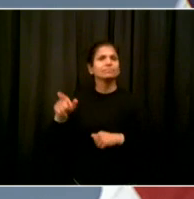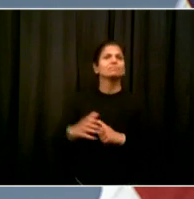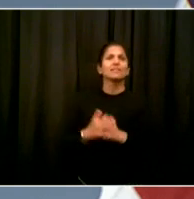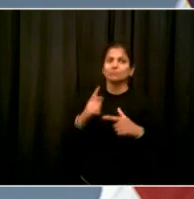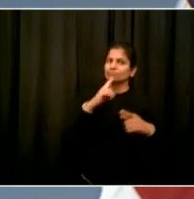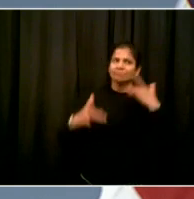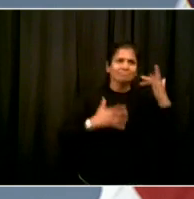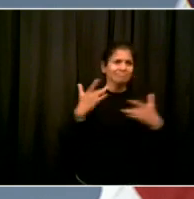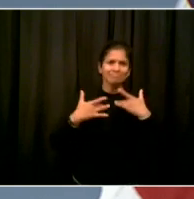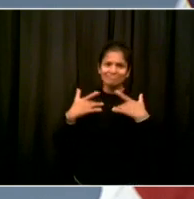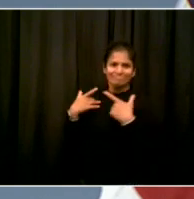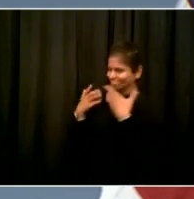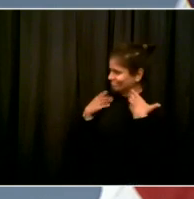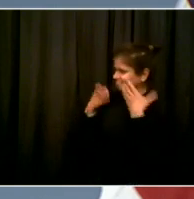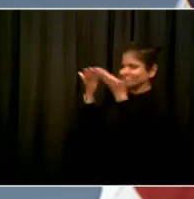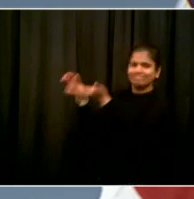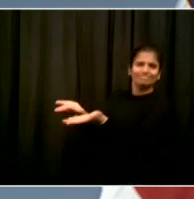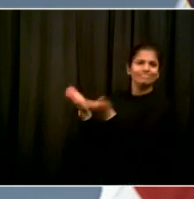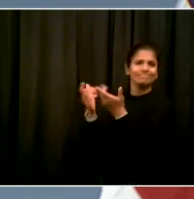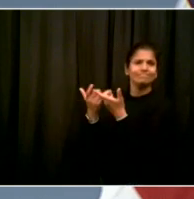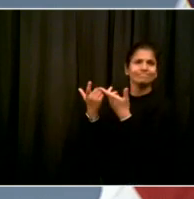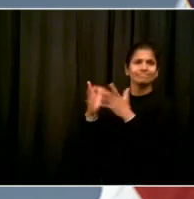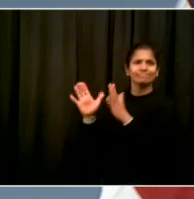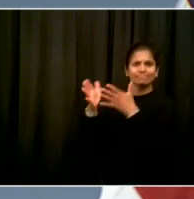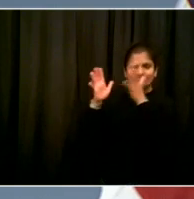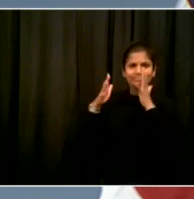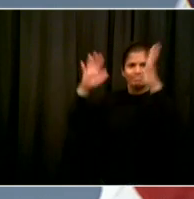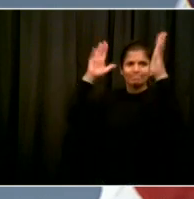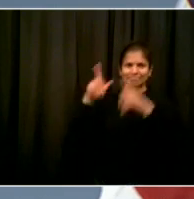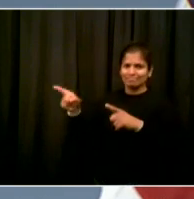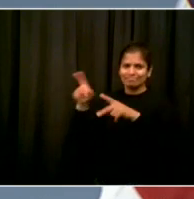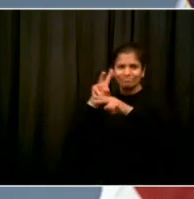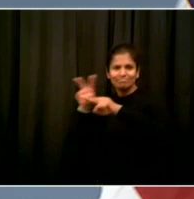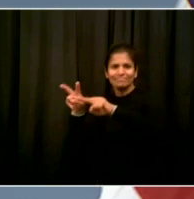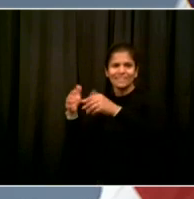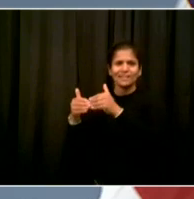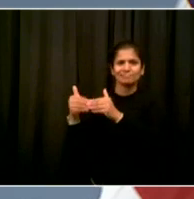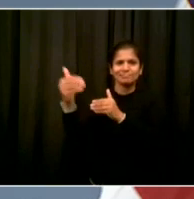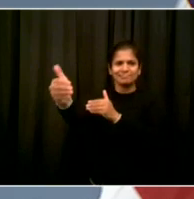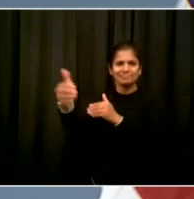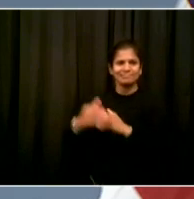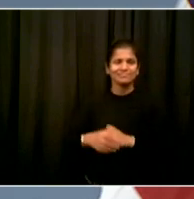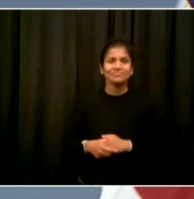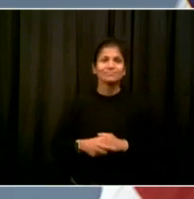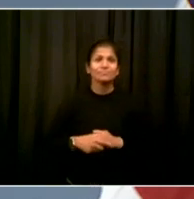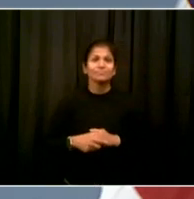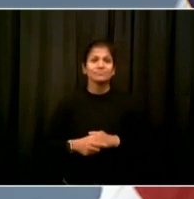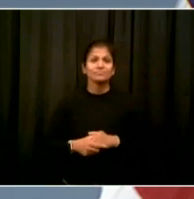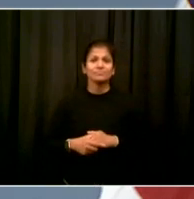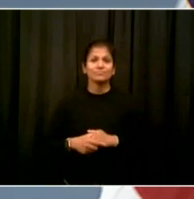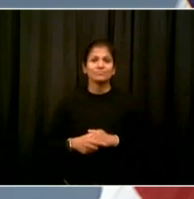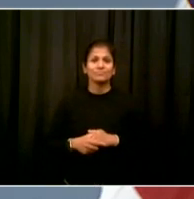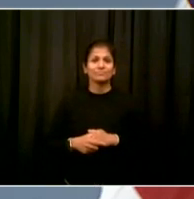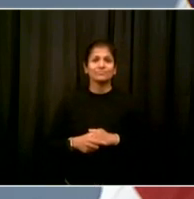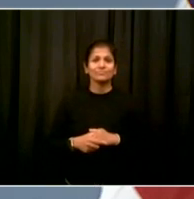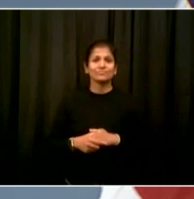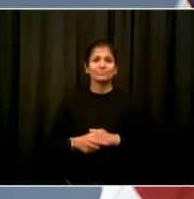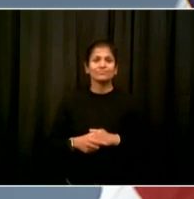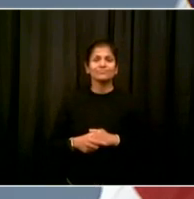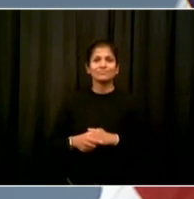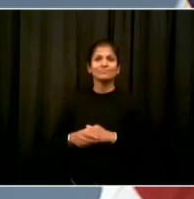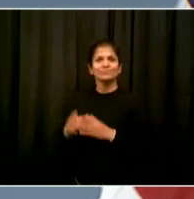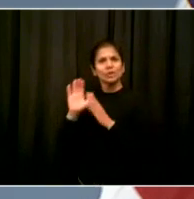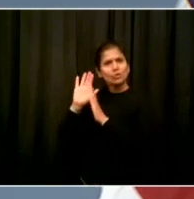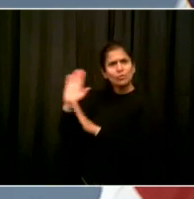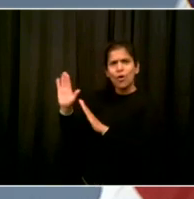this is going to come up, no doubt. You hear about blue families and police families, but then there is the Holmes family, which is